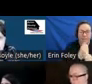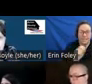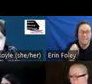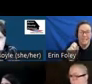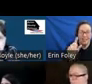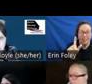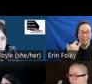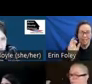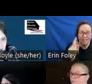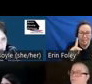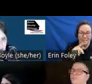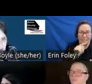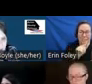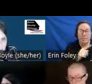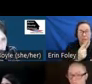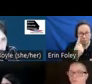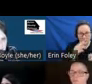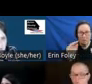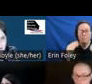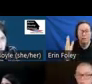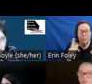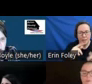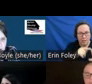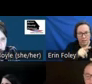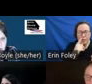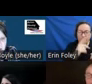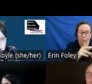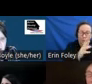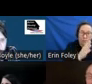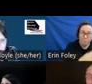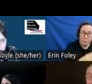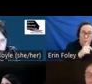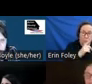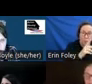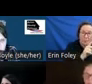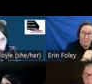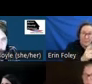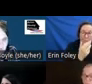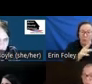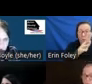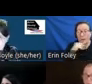provider. If it's for an individual with a disability or the elderly, and you can show there's a